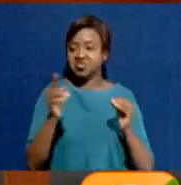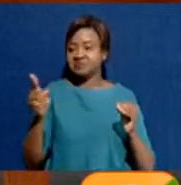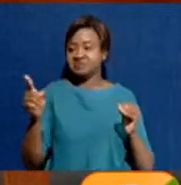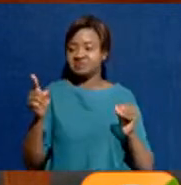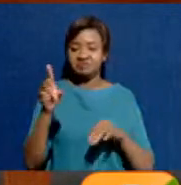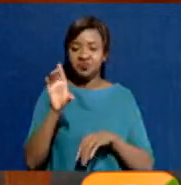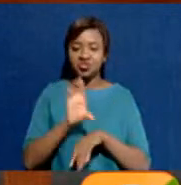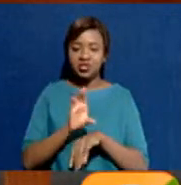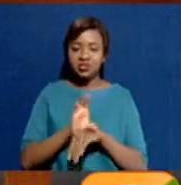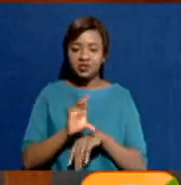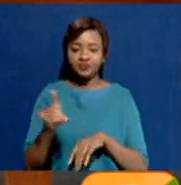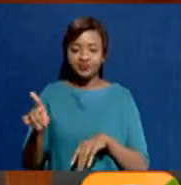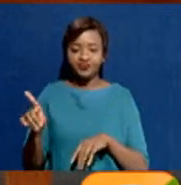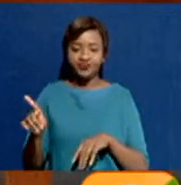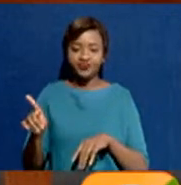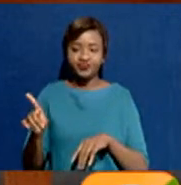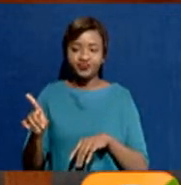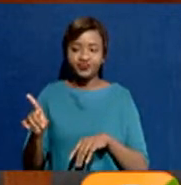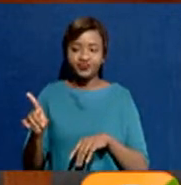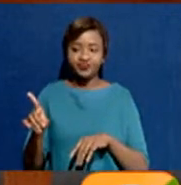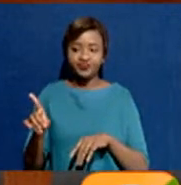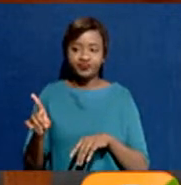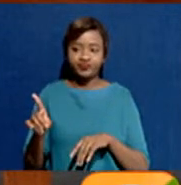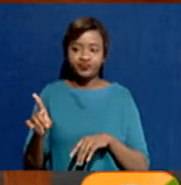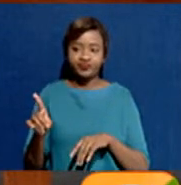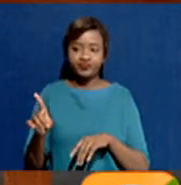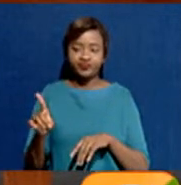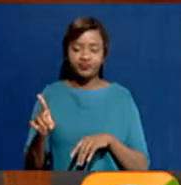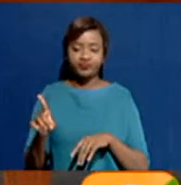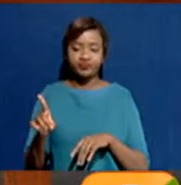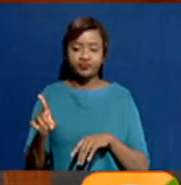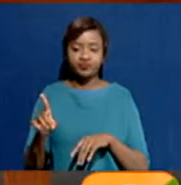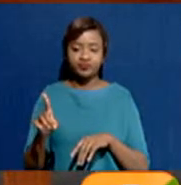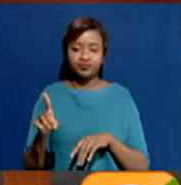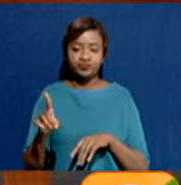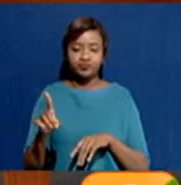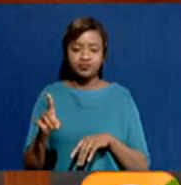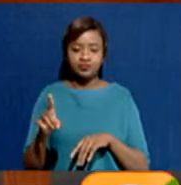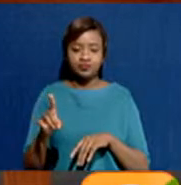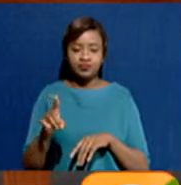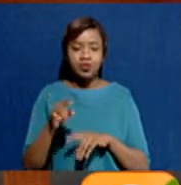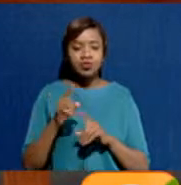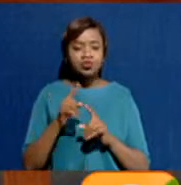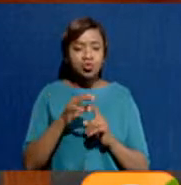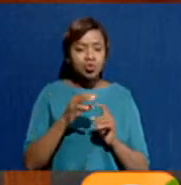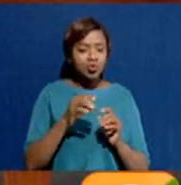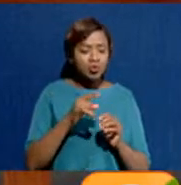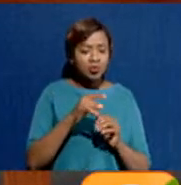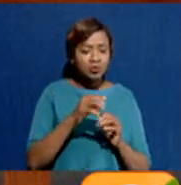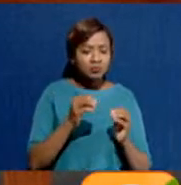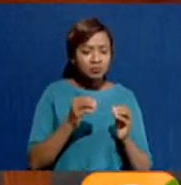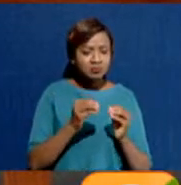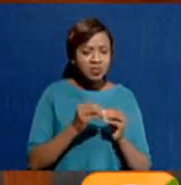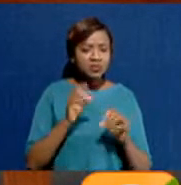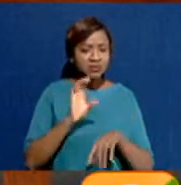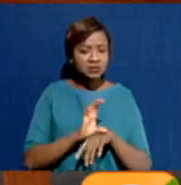church. Now, how it started, the wife called us and